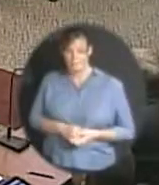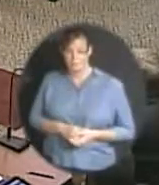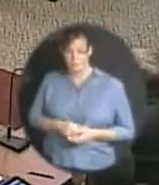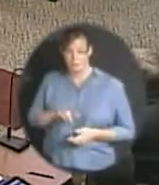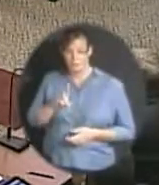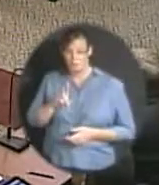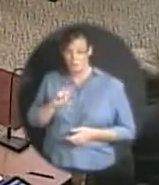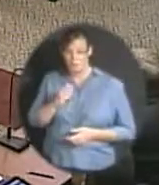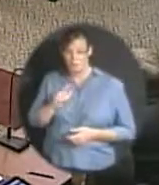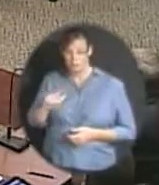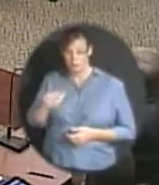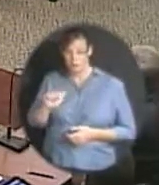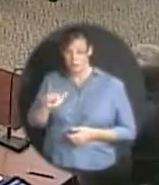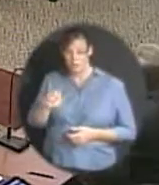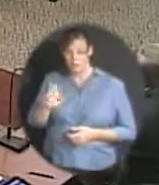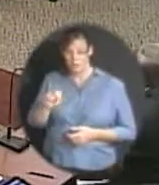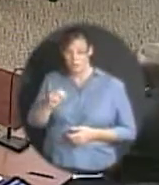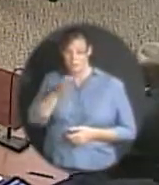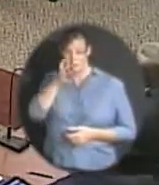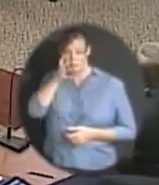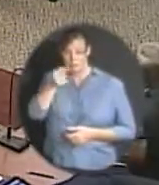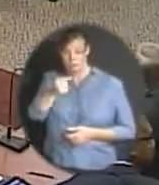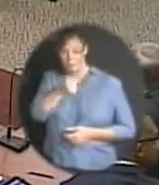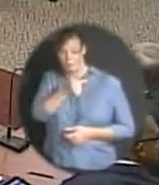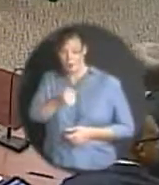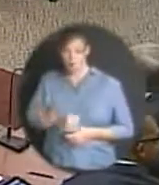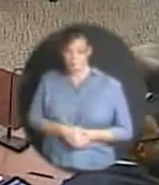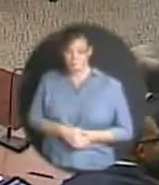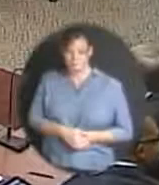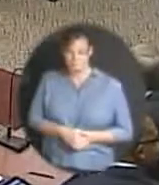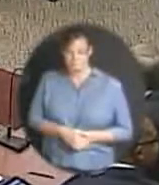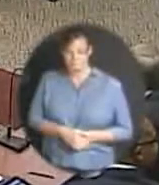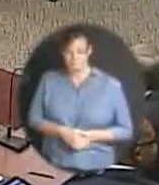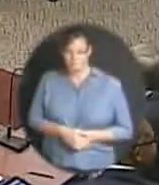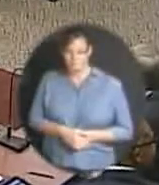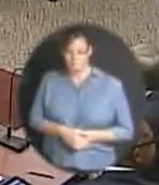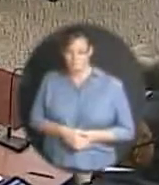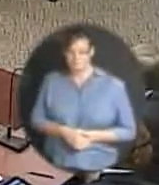I'm Rachel Allen. Back there.